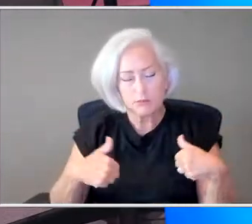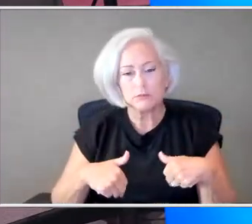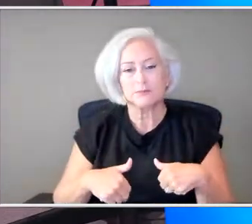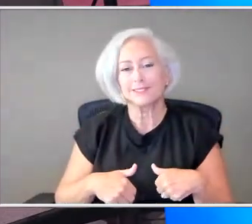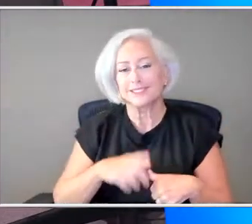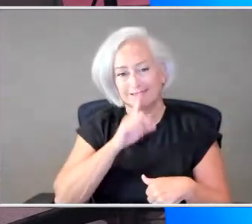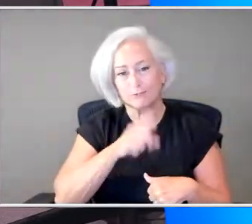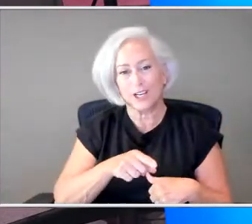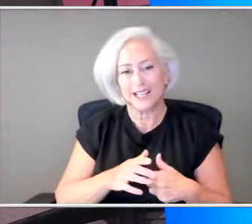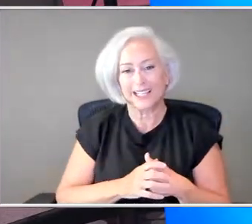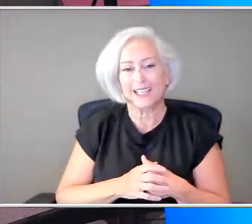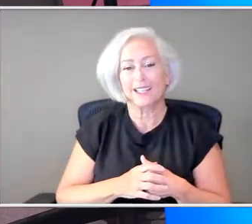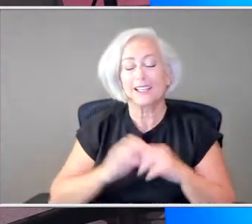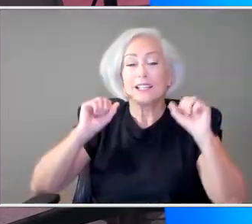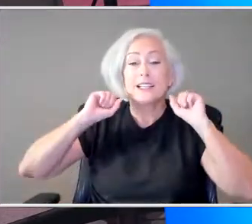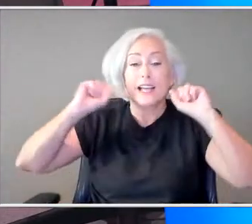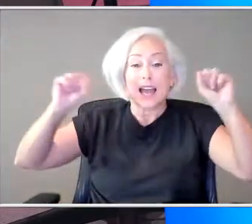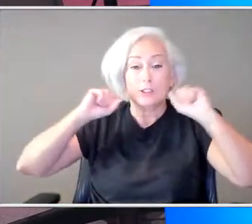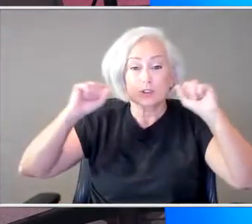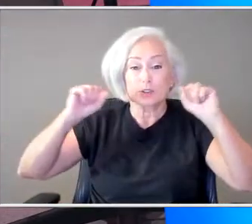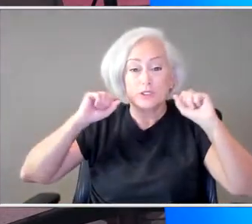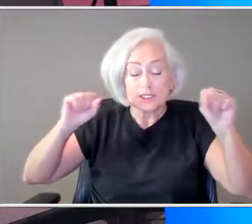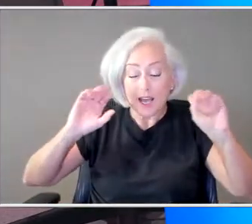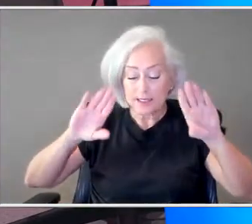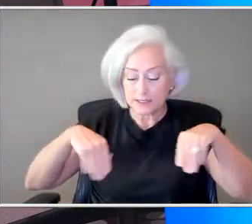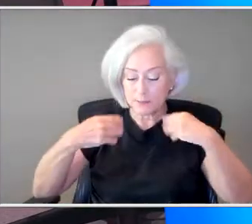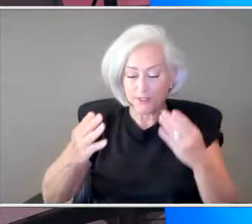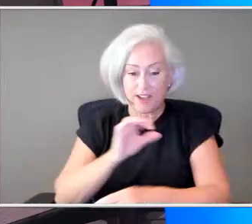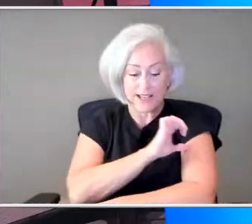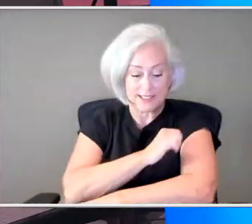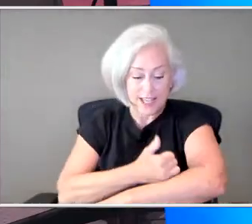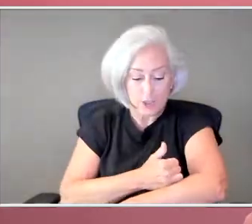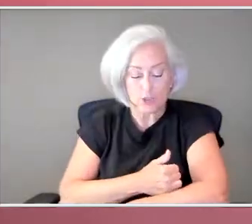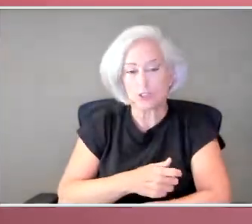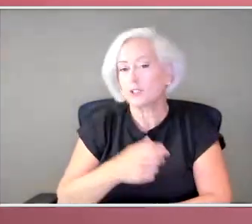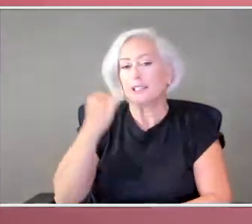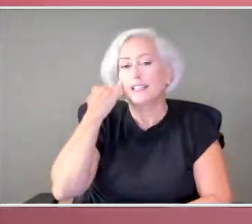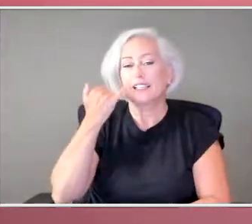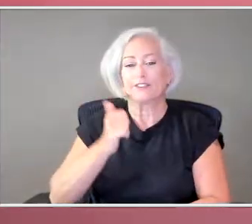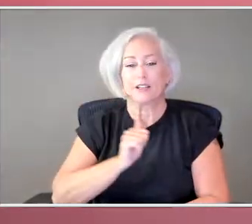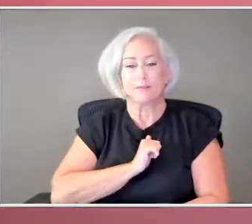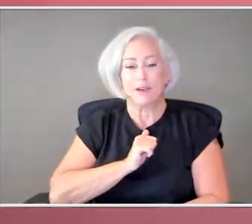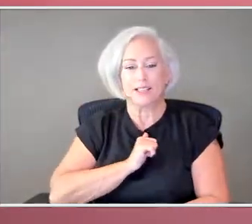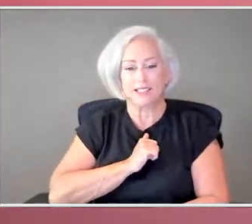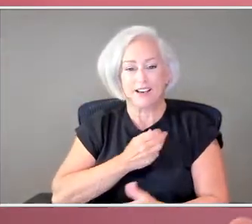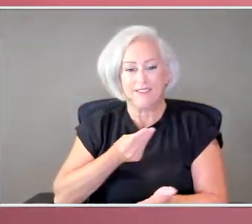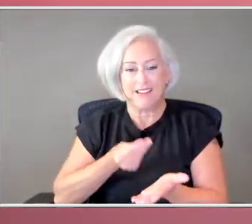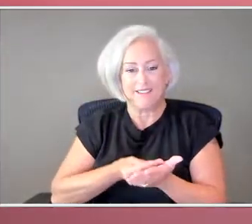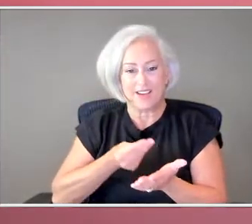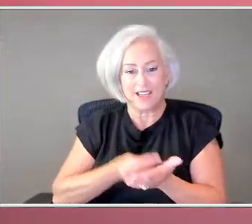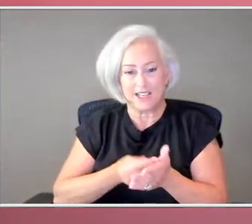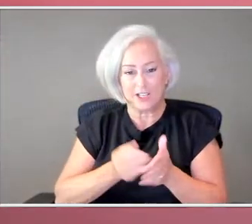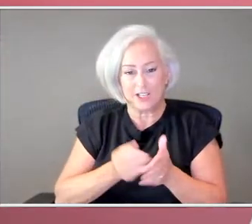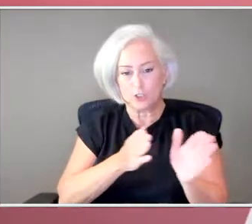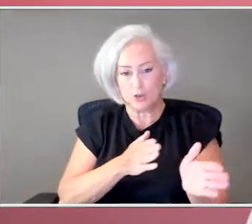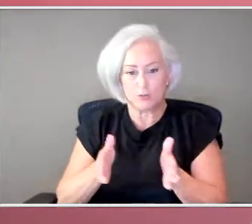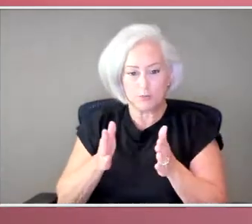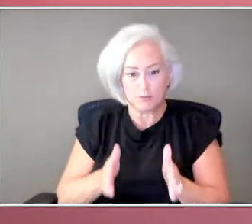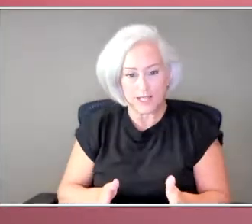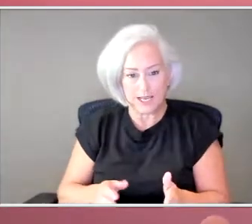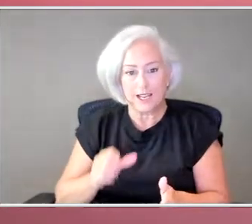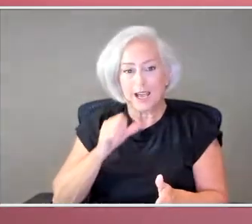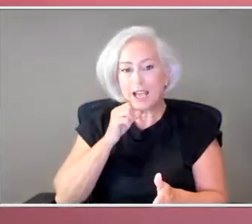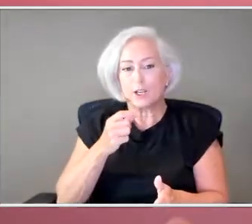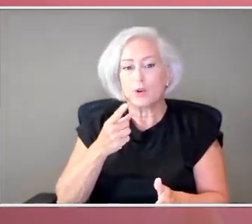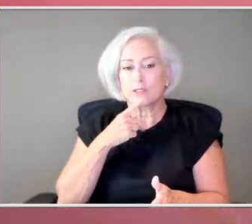and exercise gives you energy. If I'm a financial planner and you're running out of money, I don't tell you to spend more money. Right. But